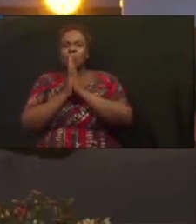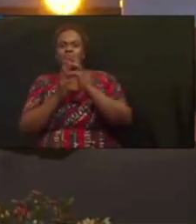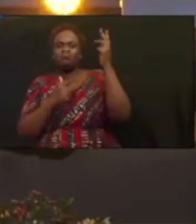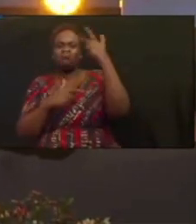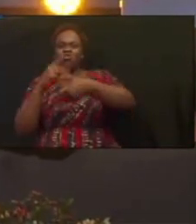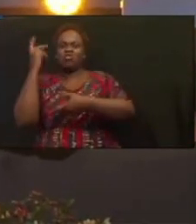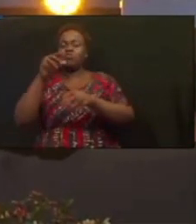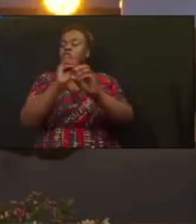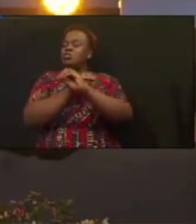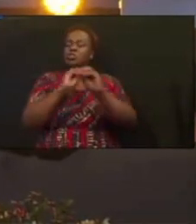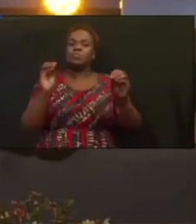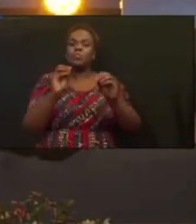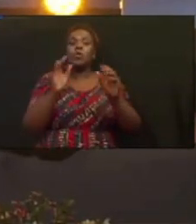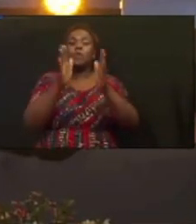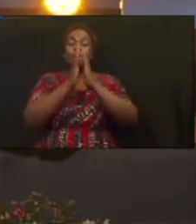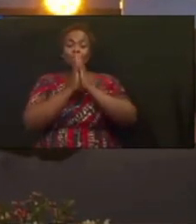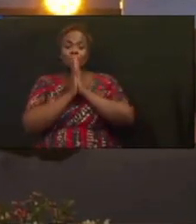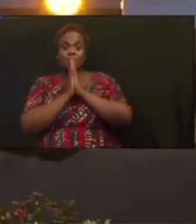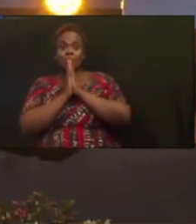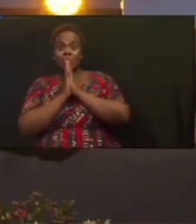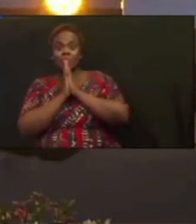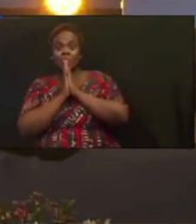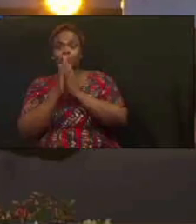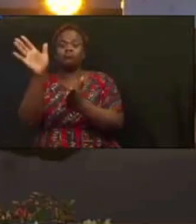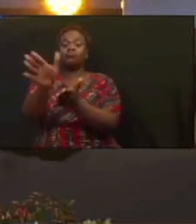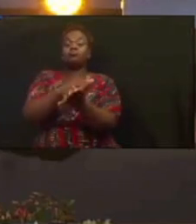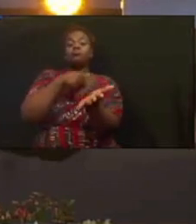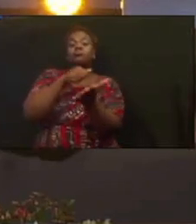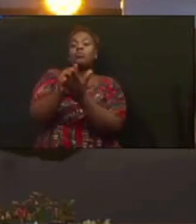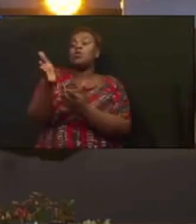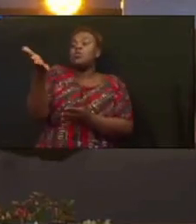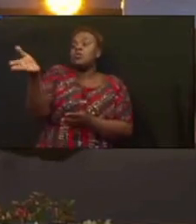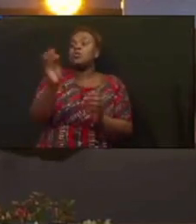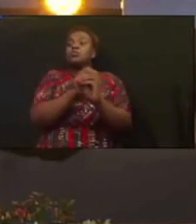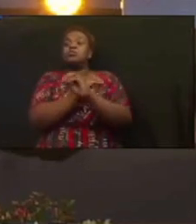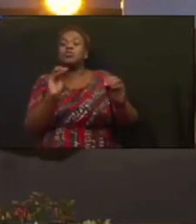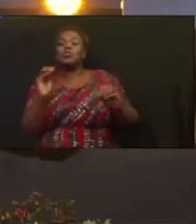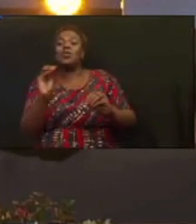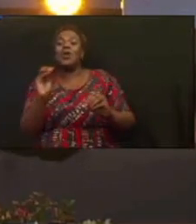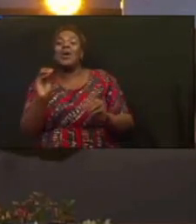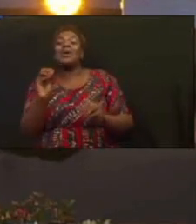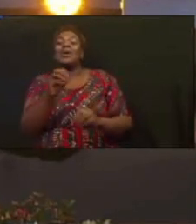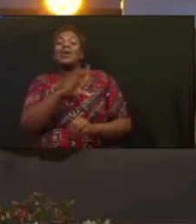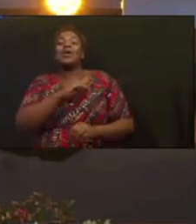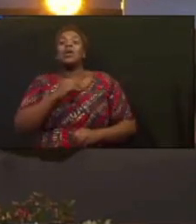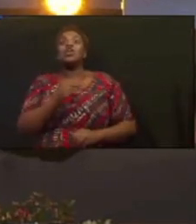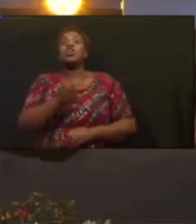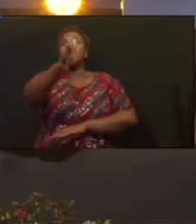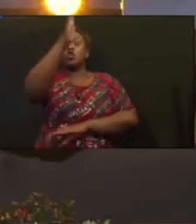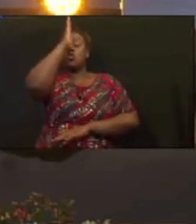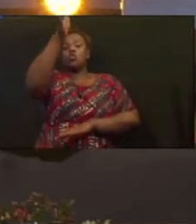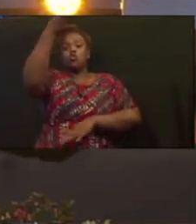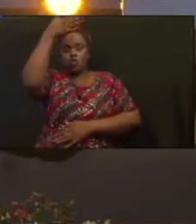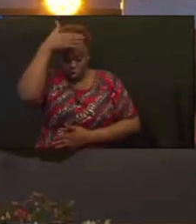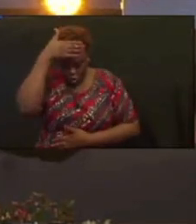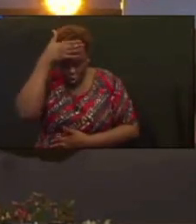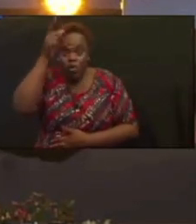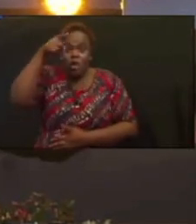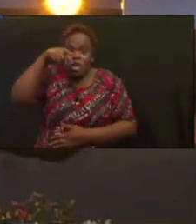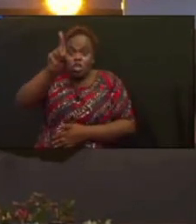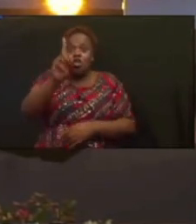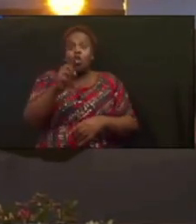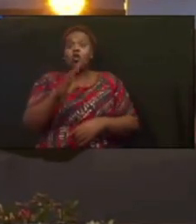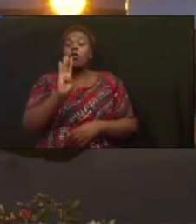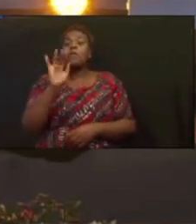poverty. You can pray that there be no destruction. And God will honor you by reacting, raising people in the earth